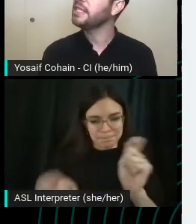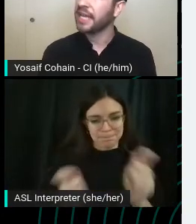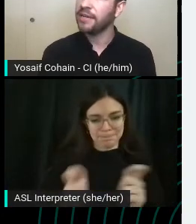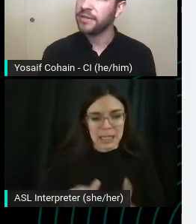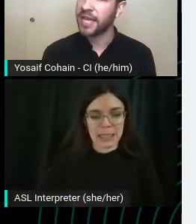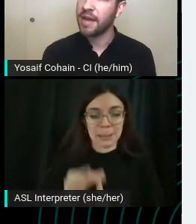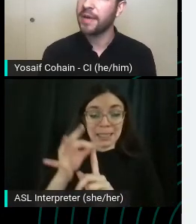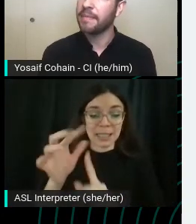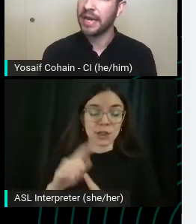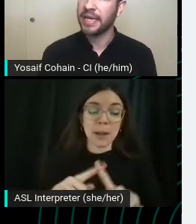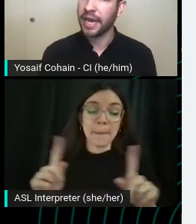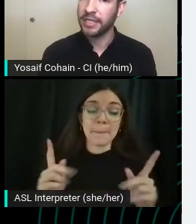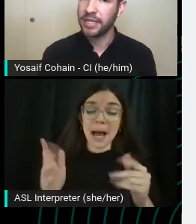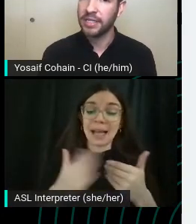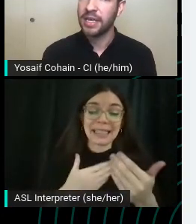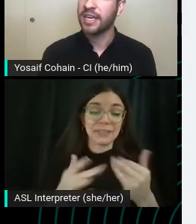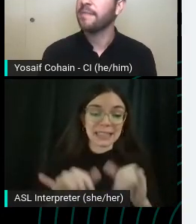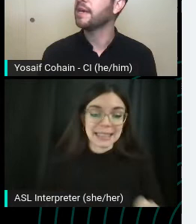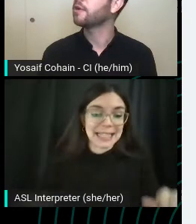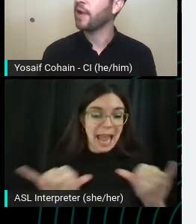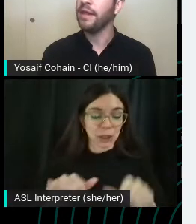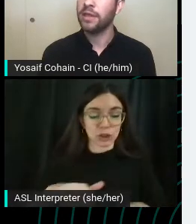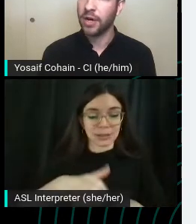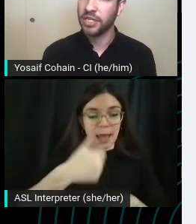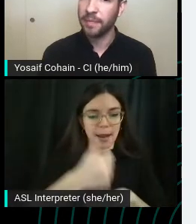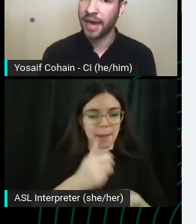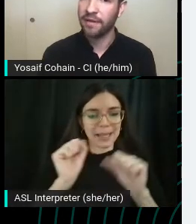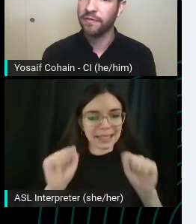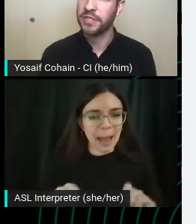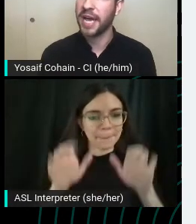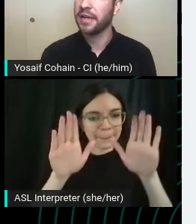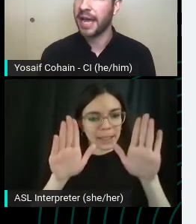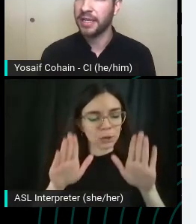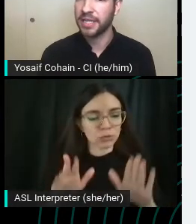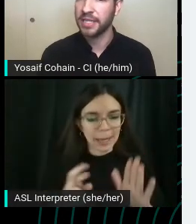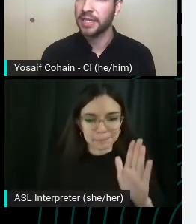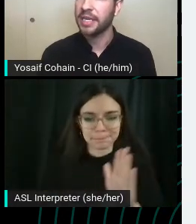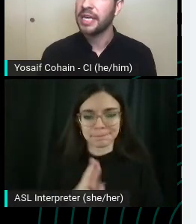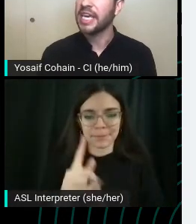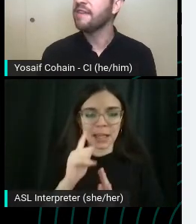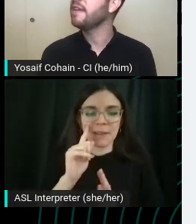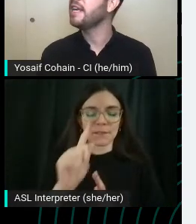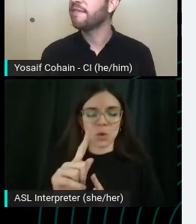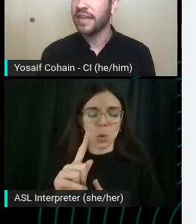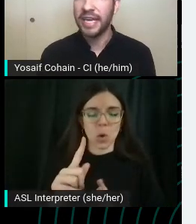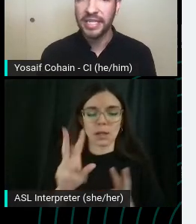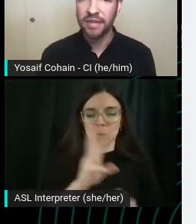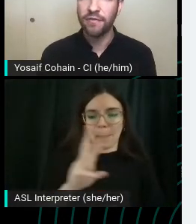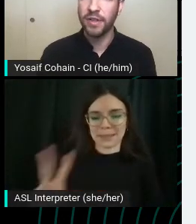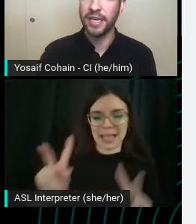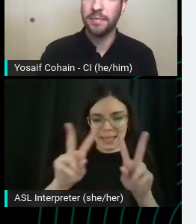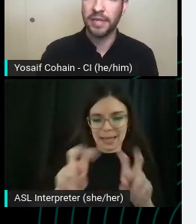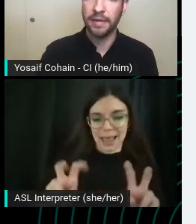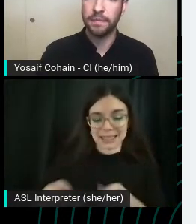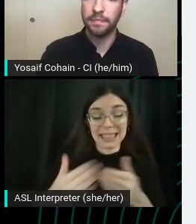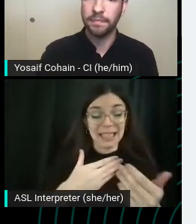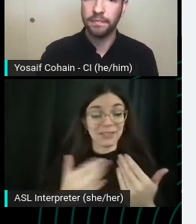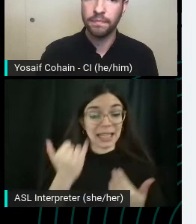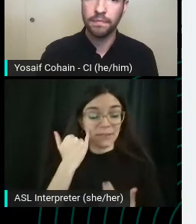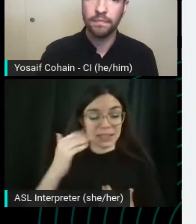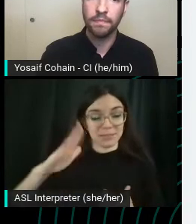even a standard setup in many cases can be a great launching pad for site analysis, even if it isn't fully